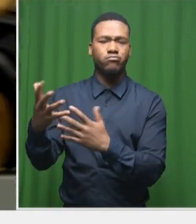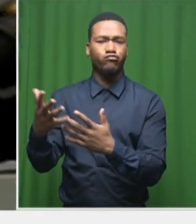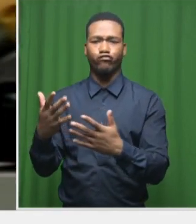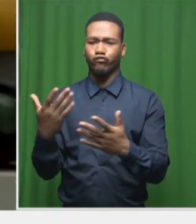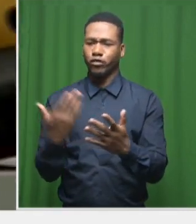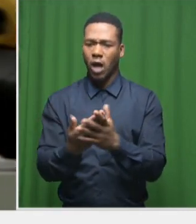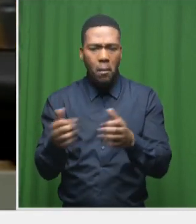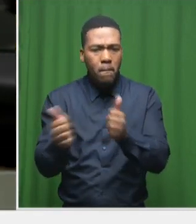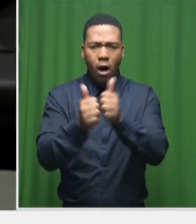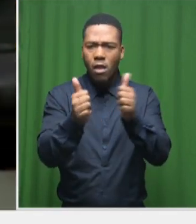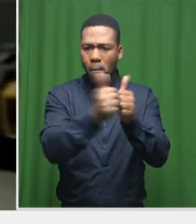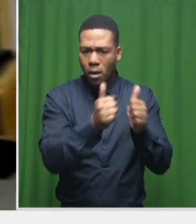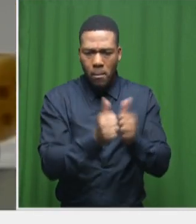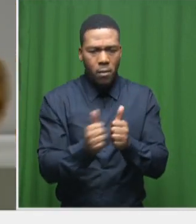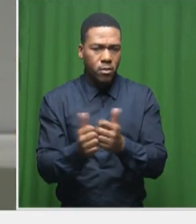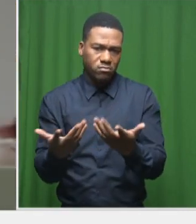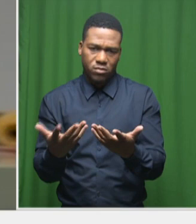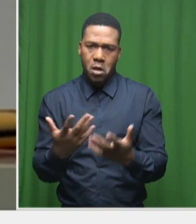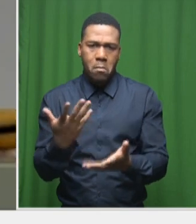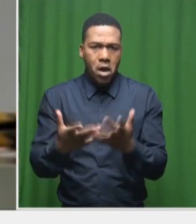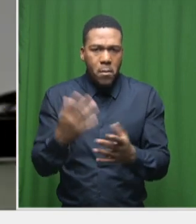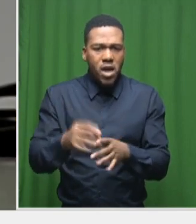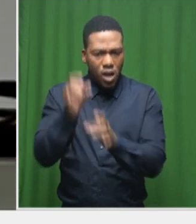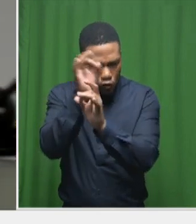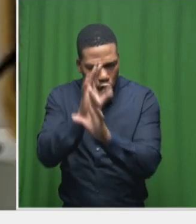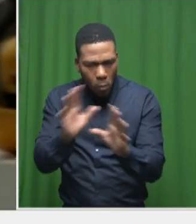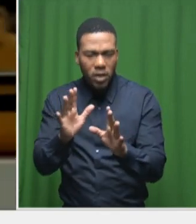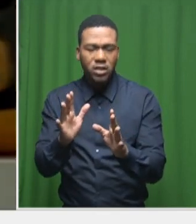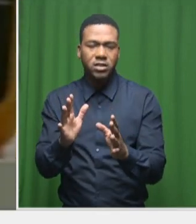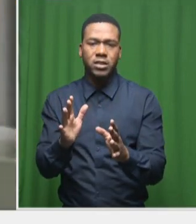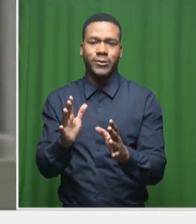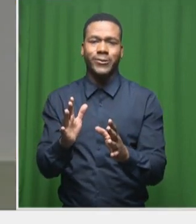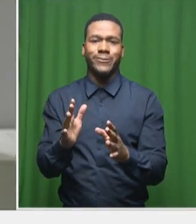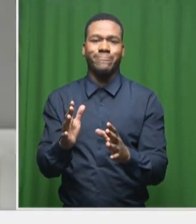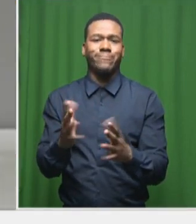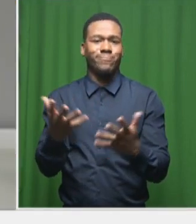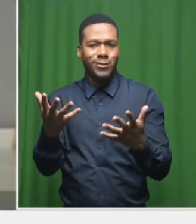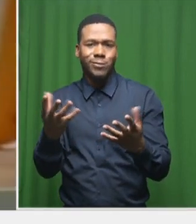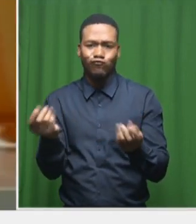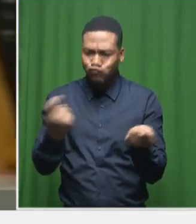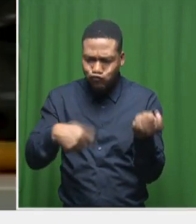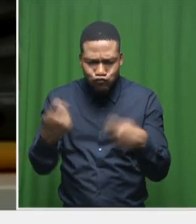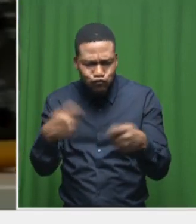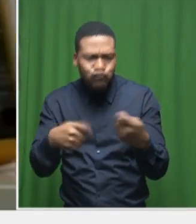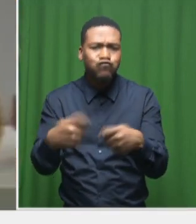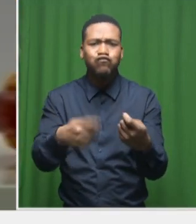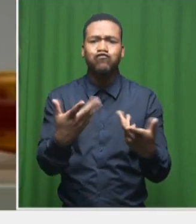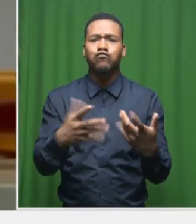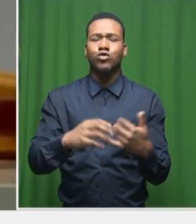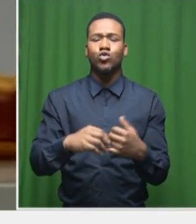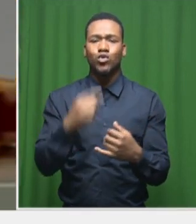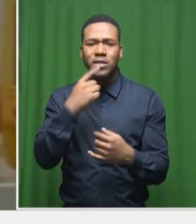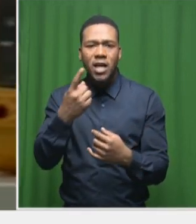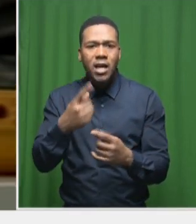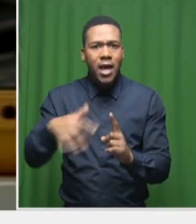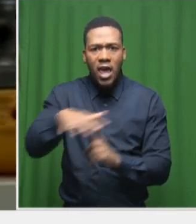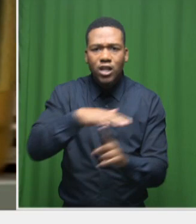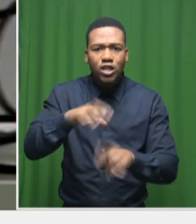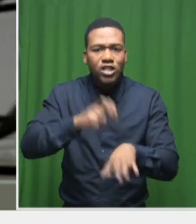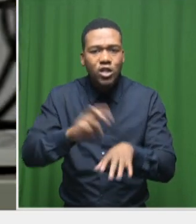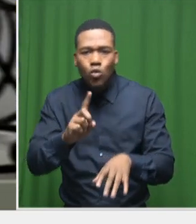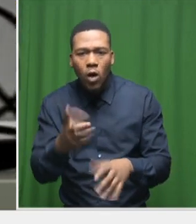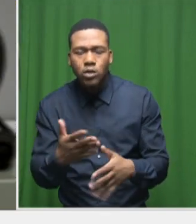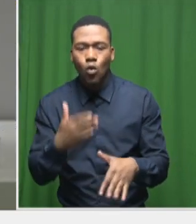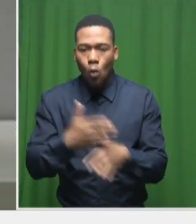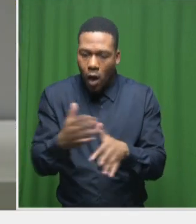of collaborating, putting information in terms of what does the industry need and working together with the education